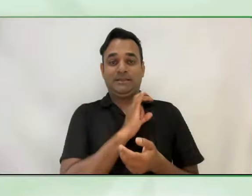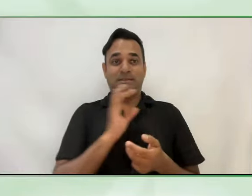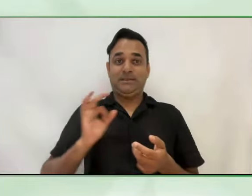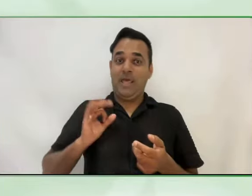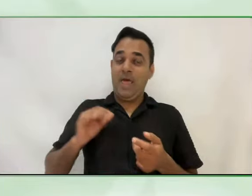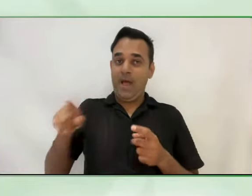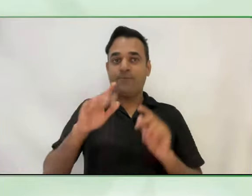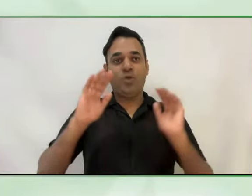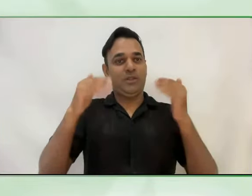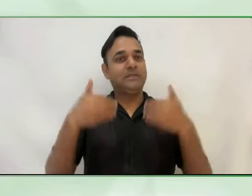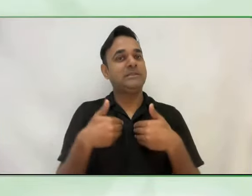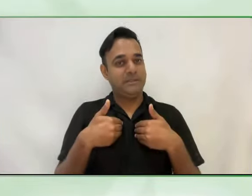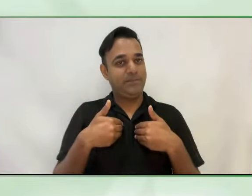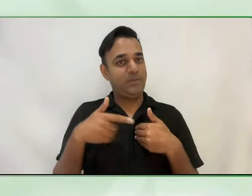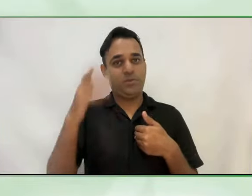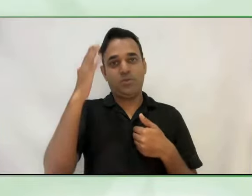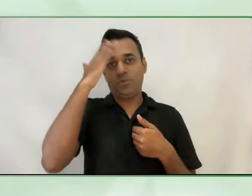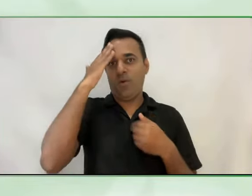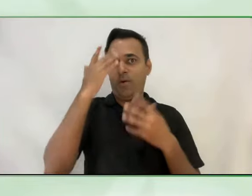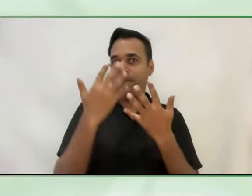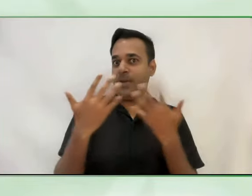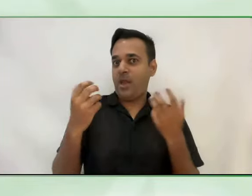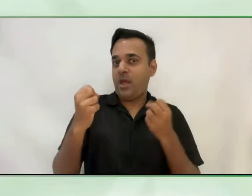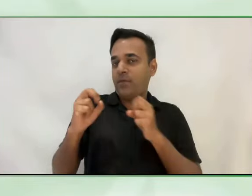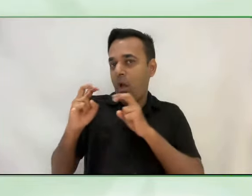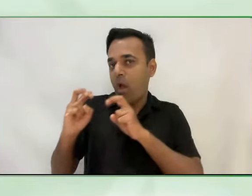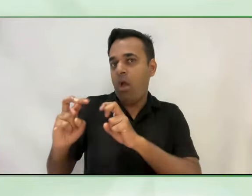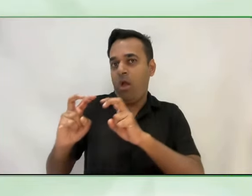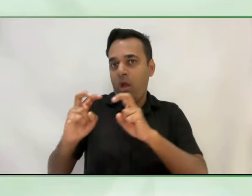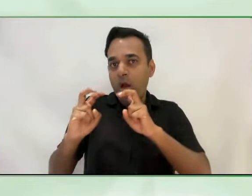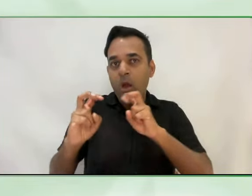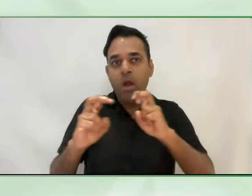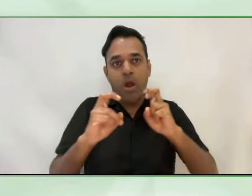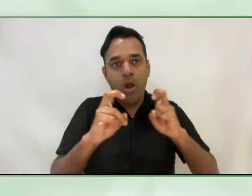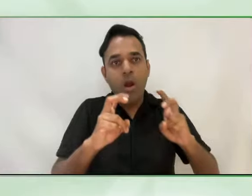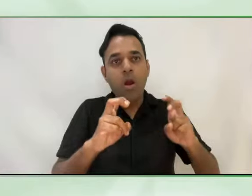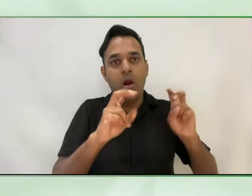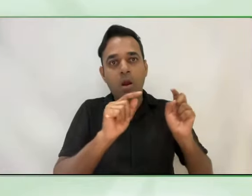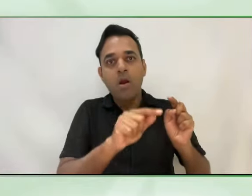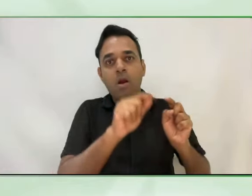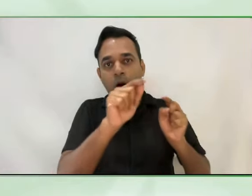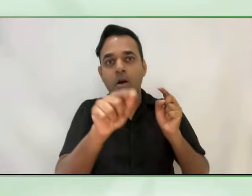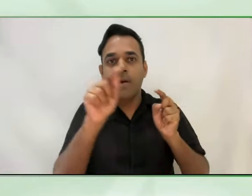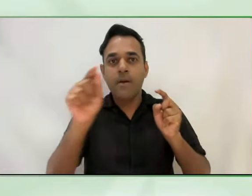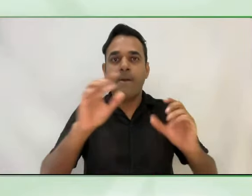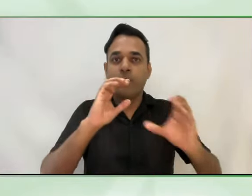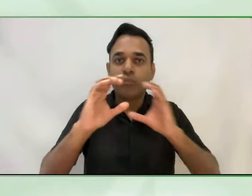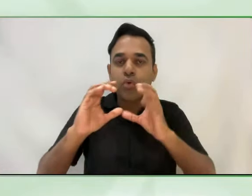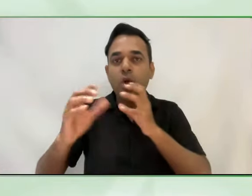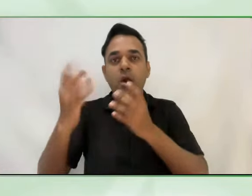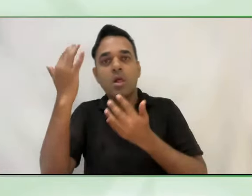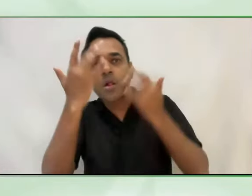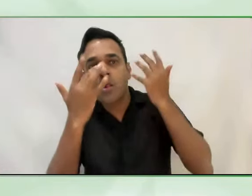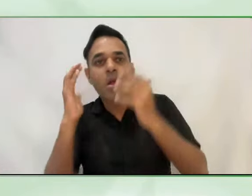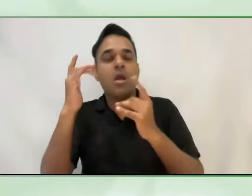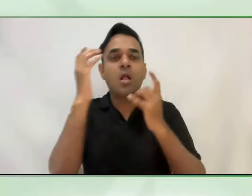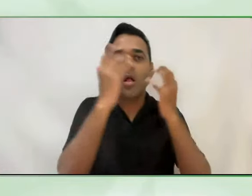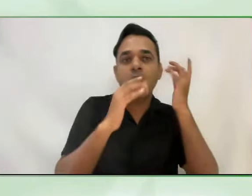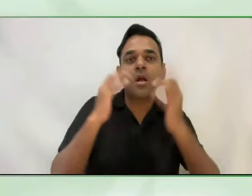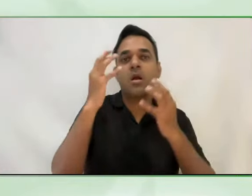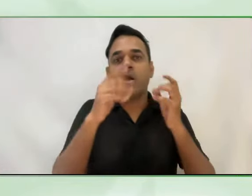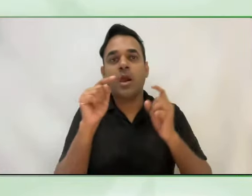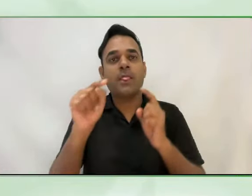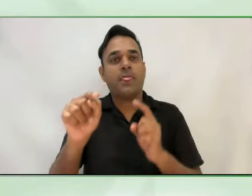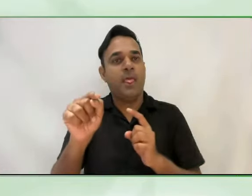changing their practices, and we've got all sorts of solutions like that we're developing in the UK, which I think are globally relevant. And for